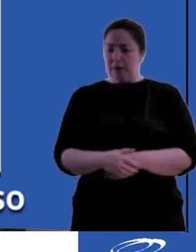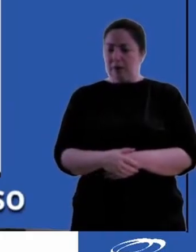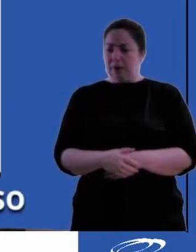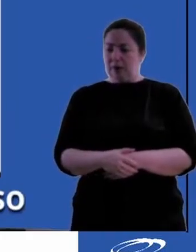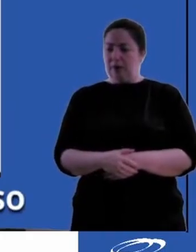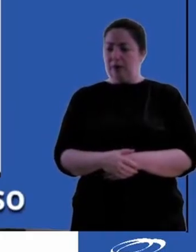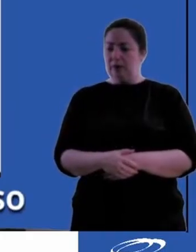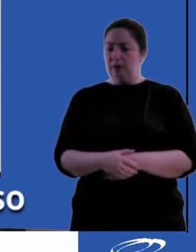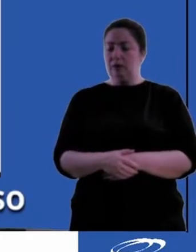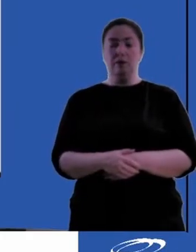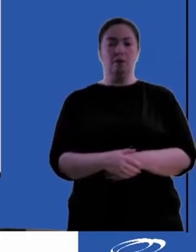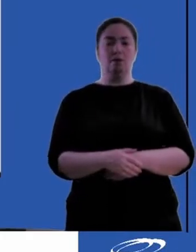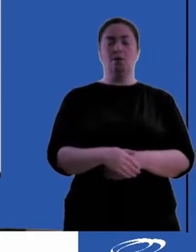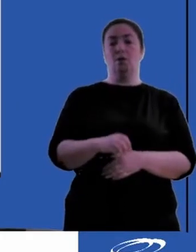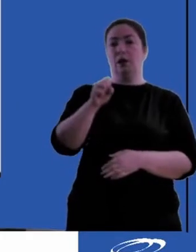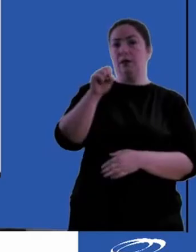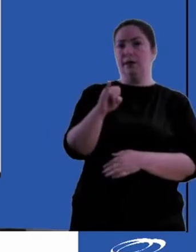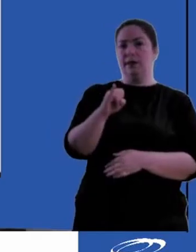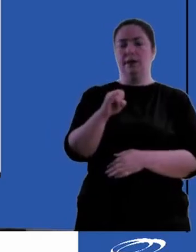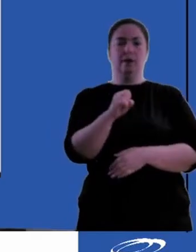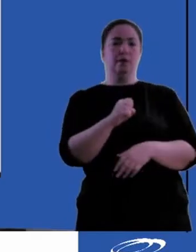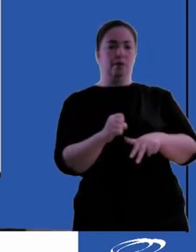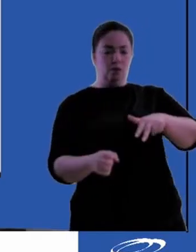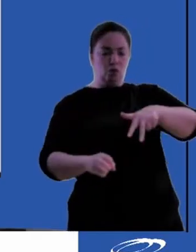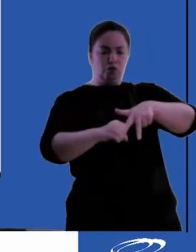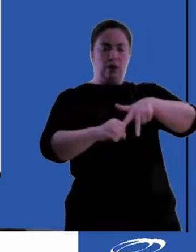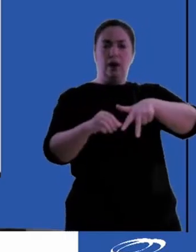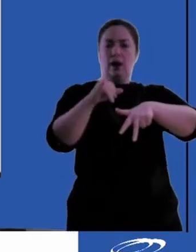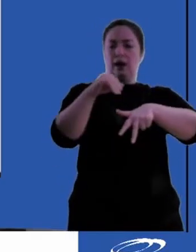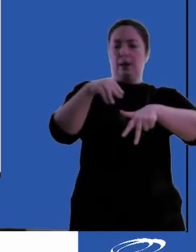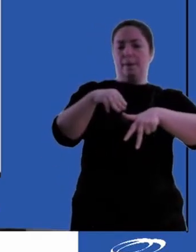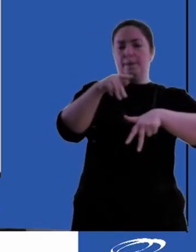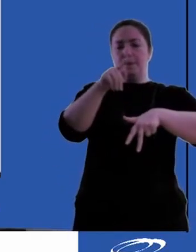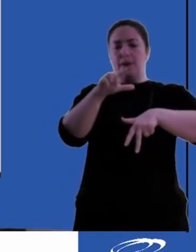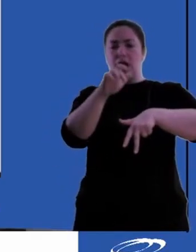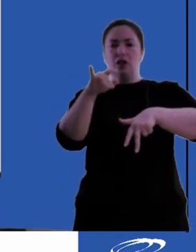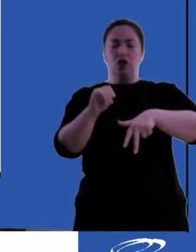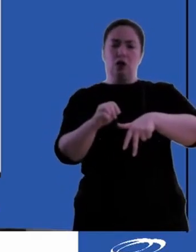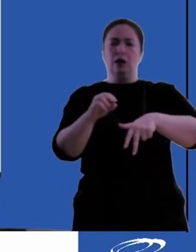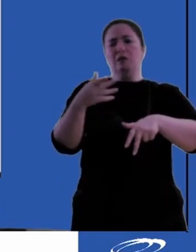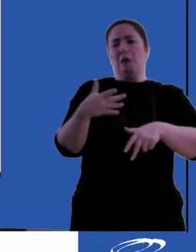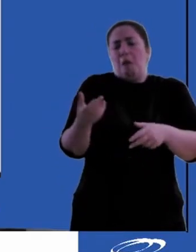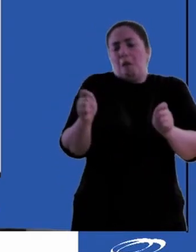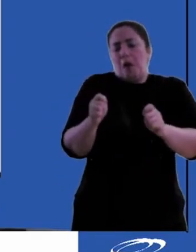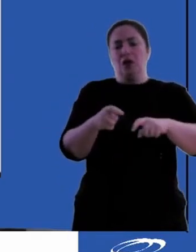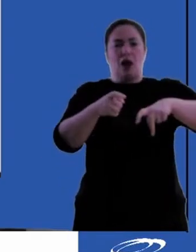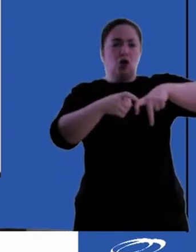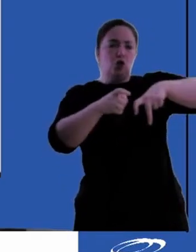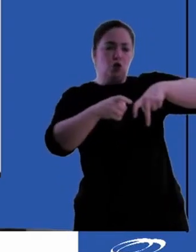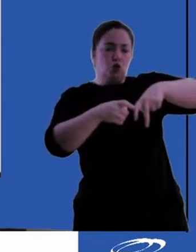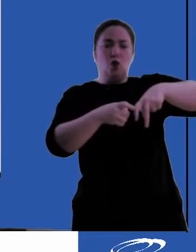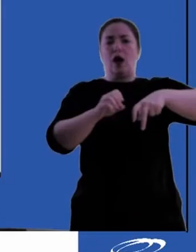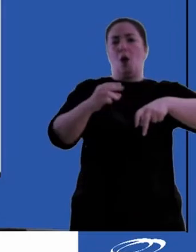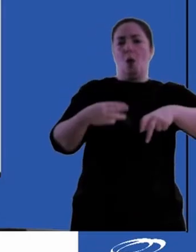implant. So that will include synovial fluid, periprosthetic tissue, as well as the implant itself, and I'll be focusing on